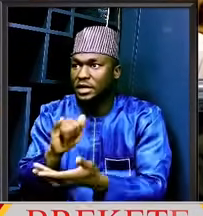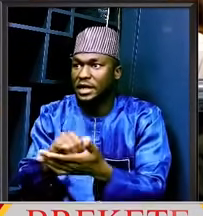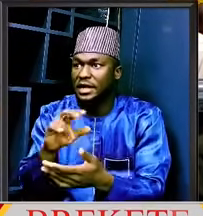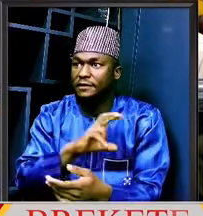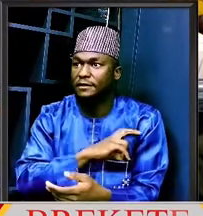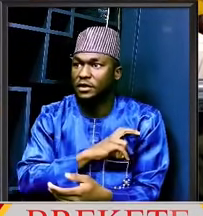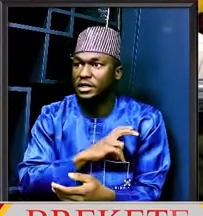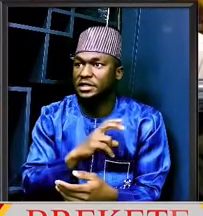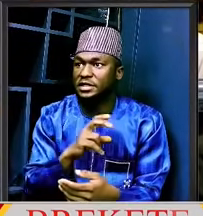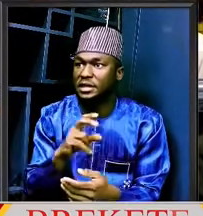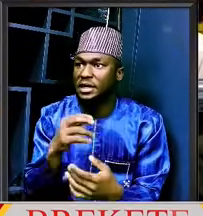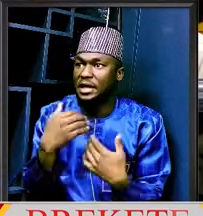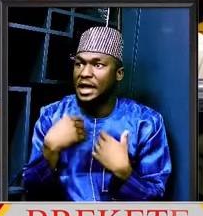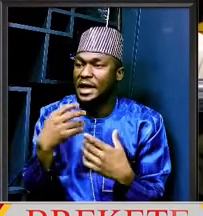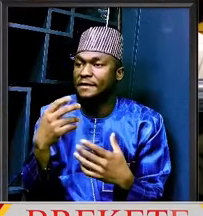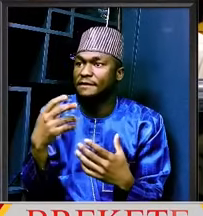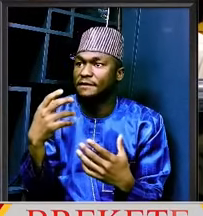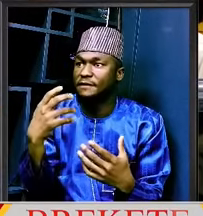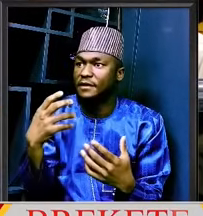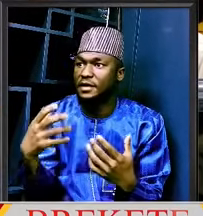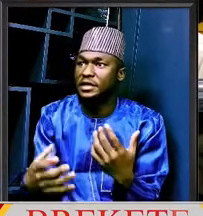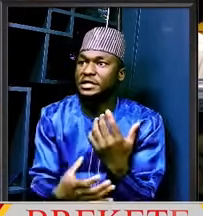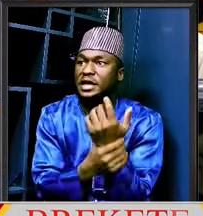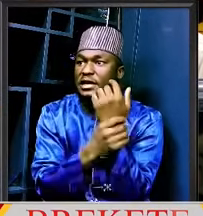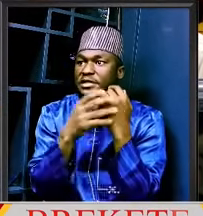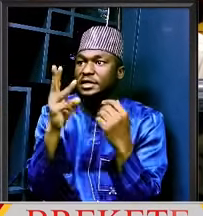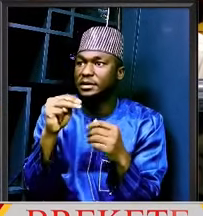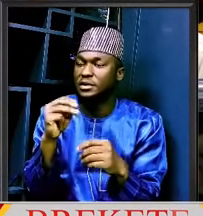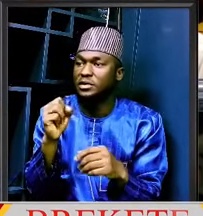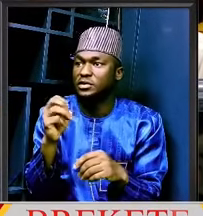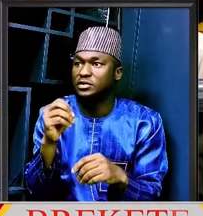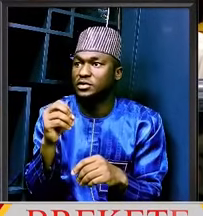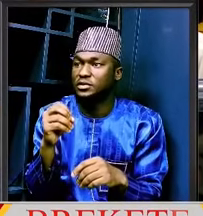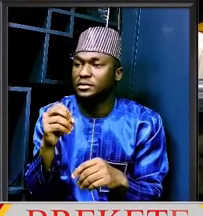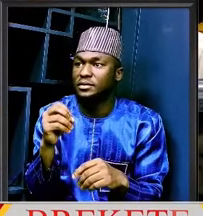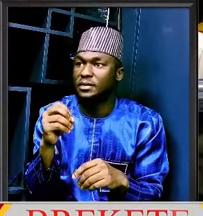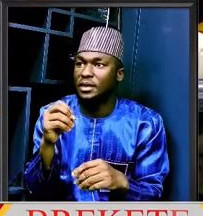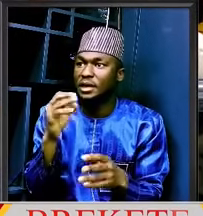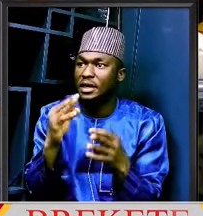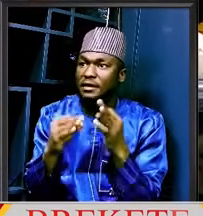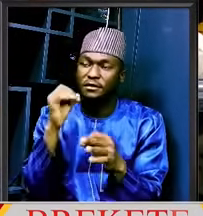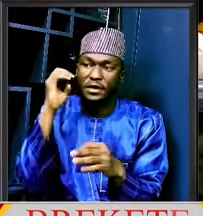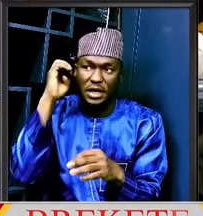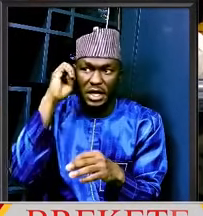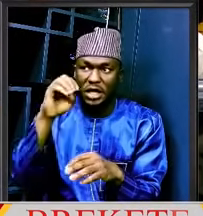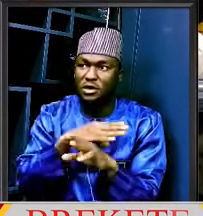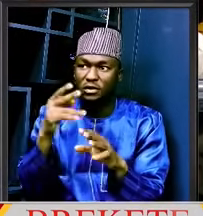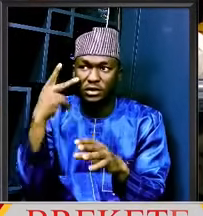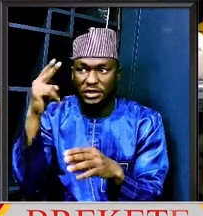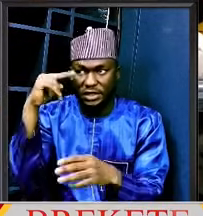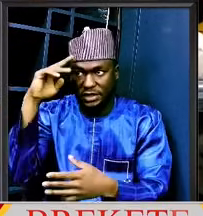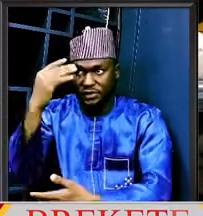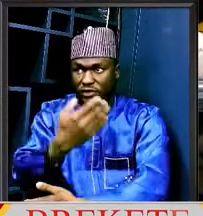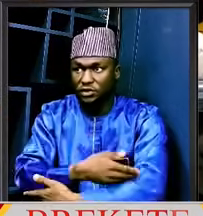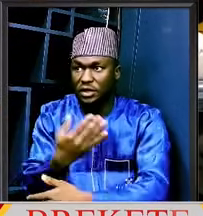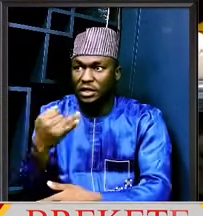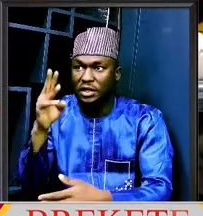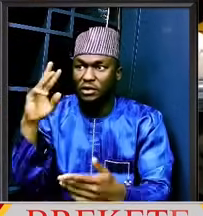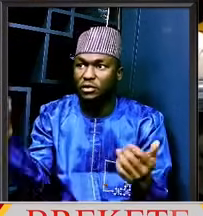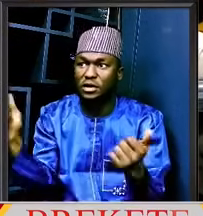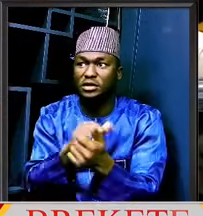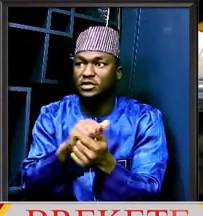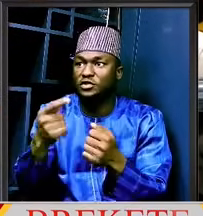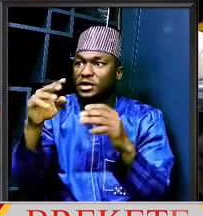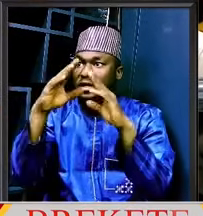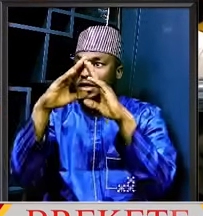doesn't arrest people in the night. So as far as he's concerned, it's my mother that kidnapped his son. And if he doesn't see his son, they are going to destroy